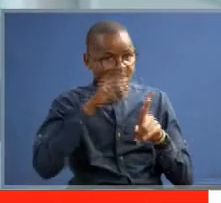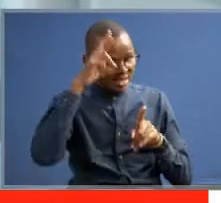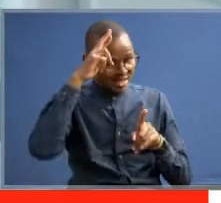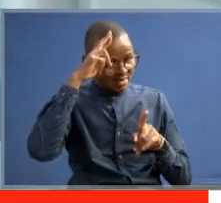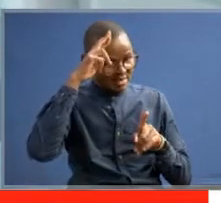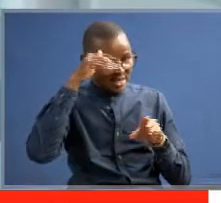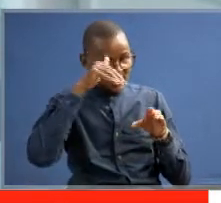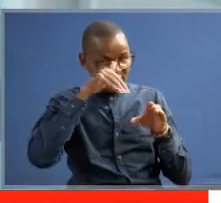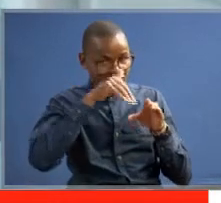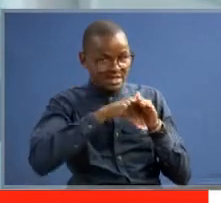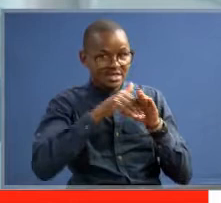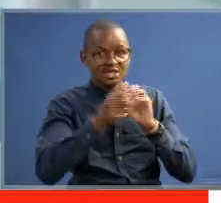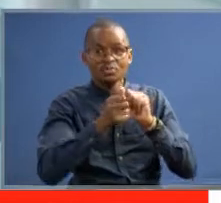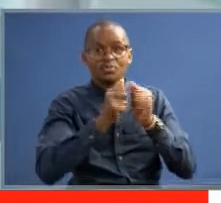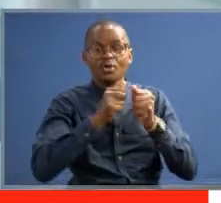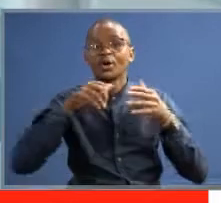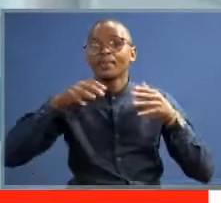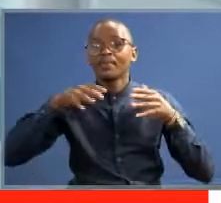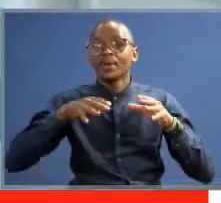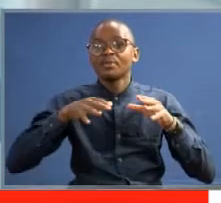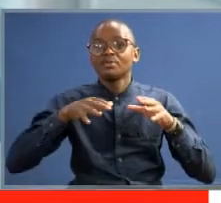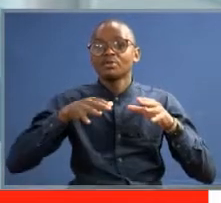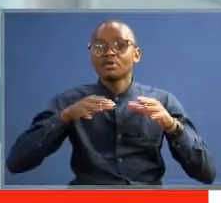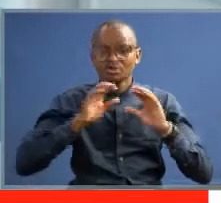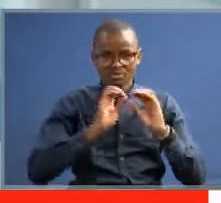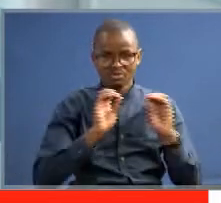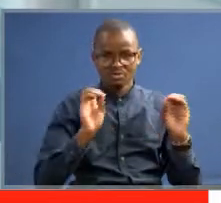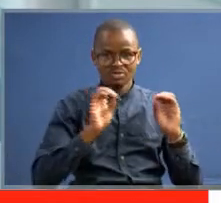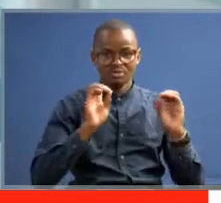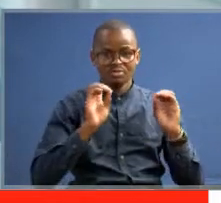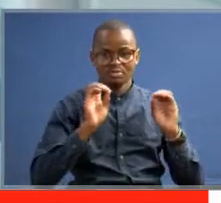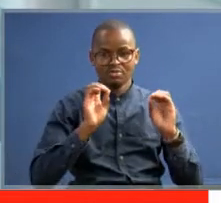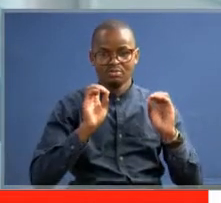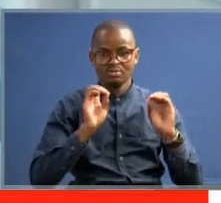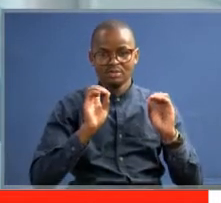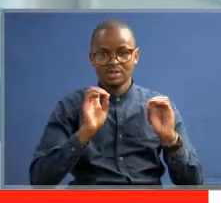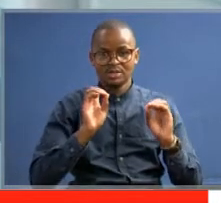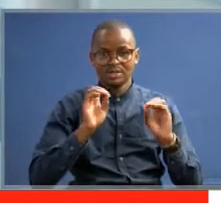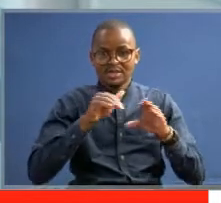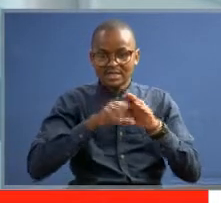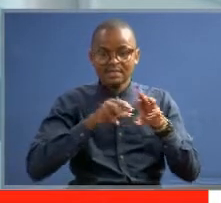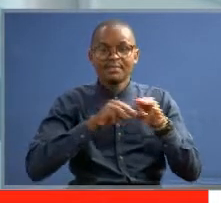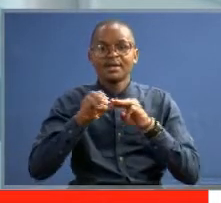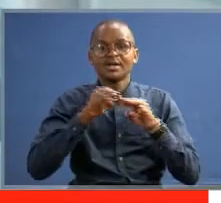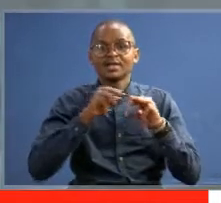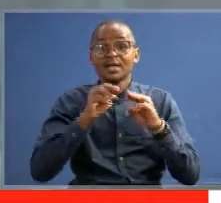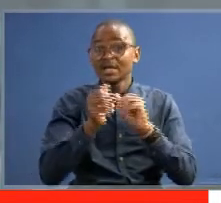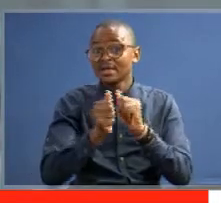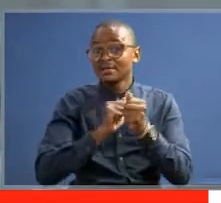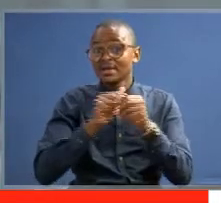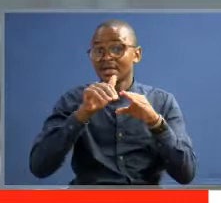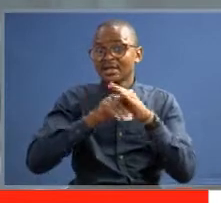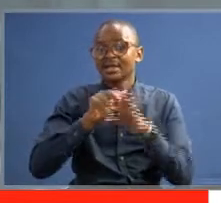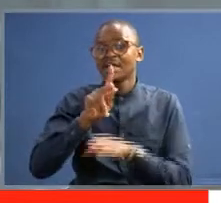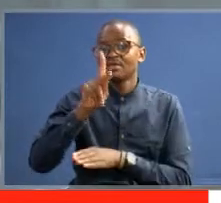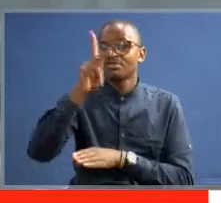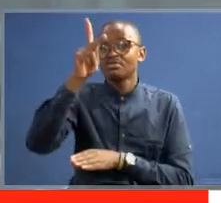within the sports stakeholders that there was no particular order in managing sports activities in